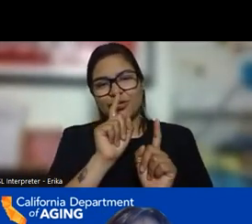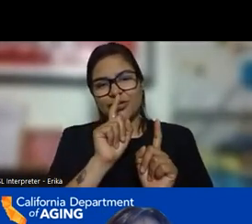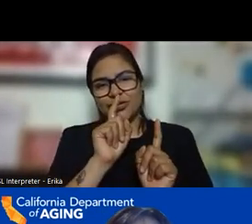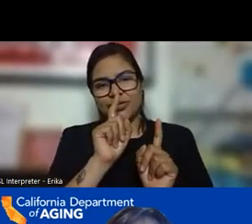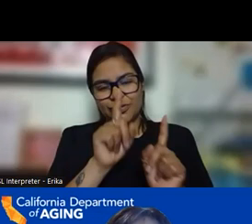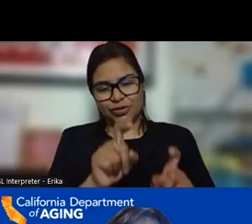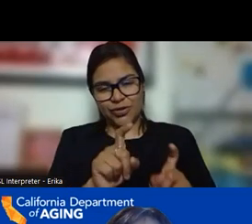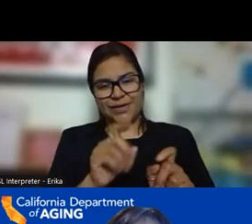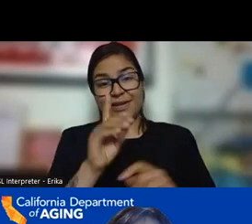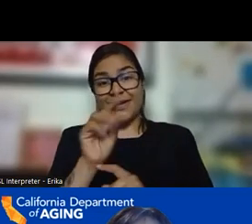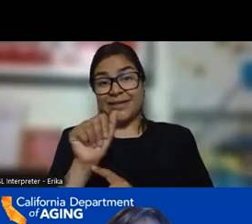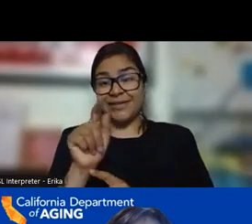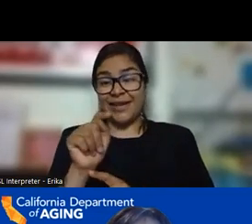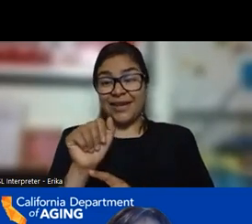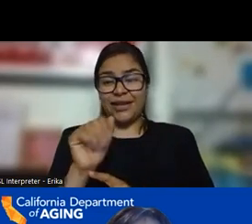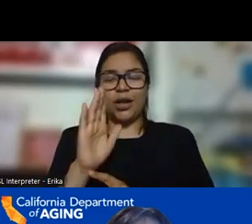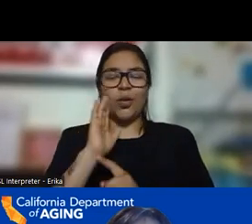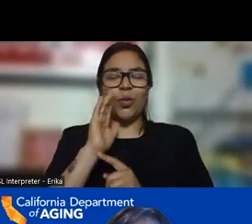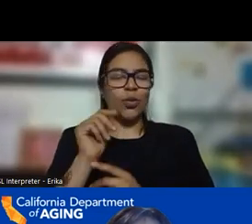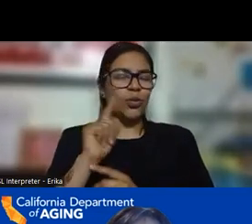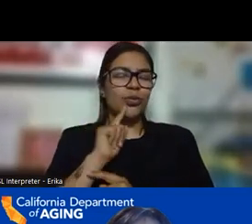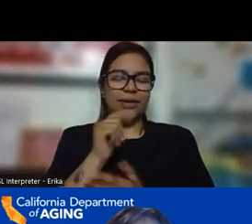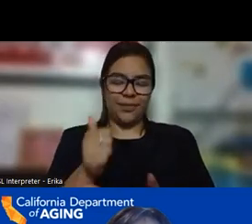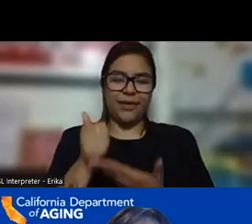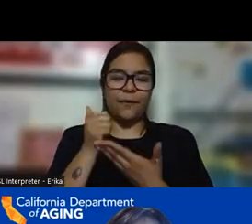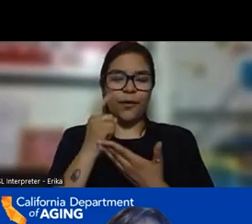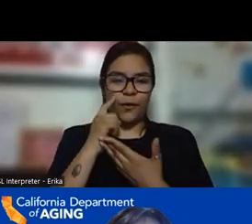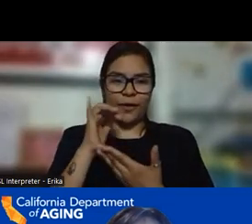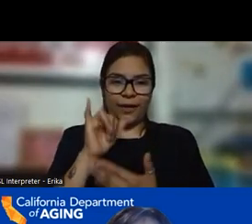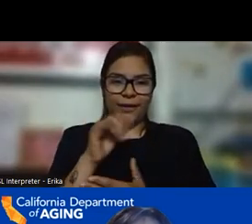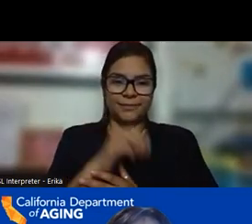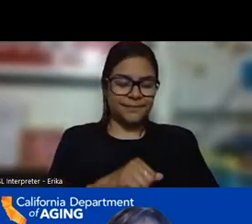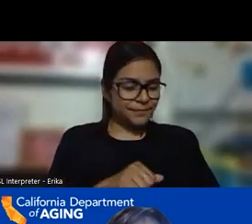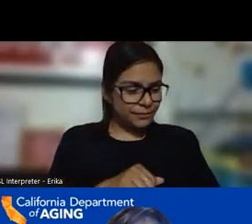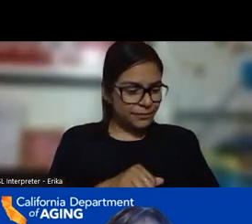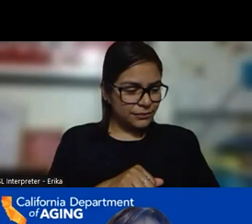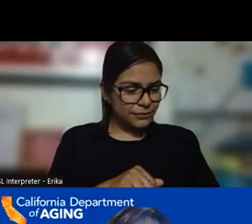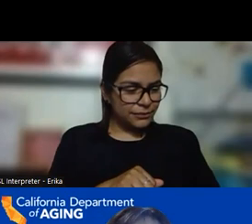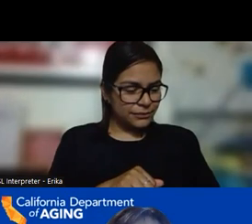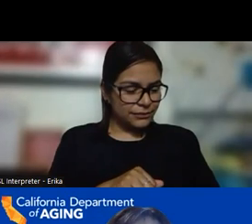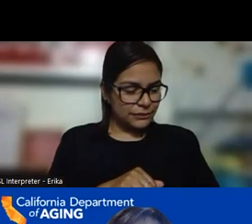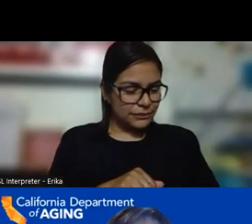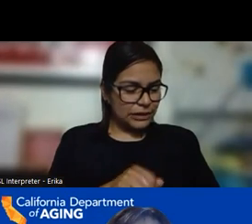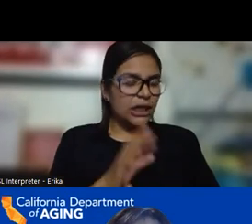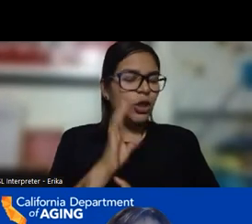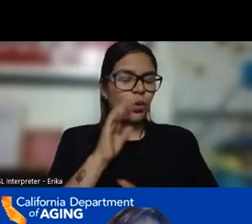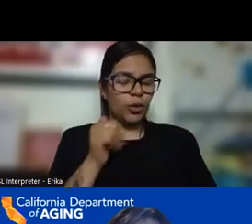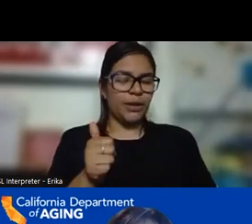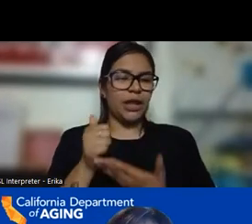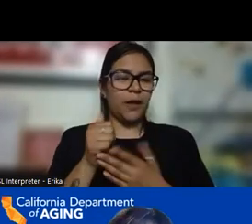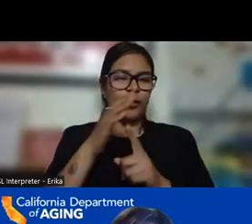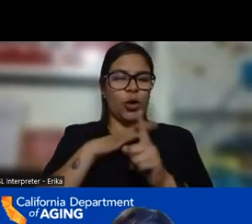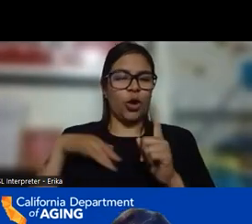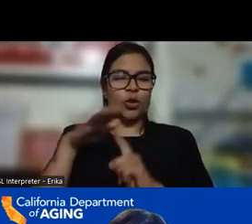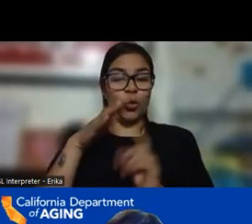The data should be very helpful. Appreciate the statewide effort on that. It should be helpful to us in our local MPA